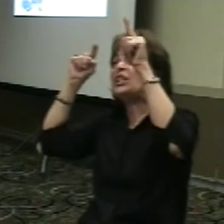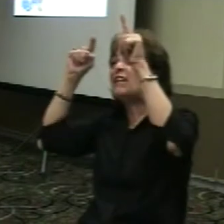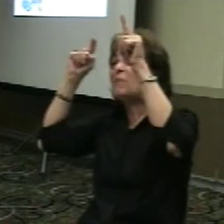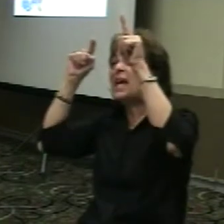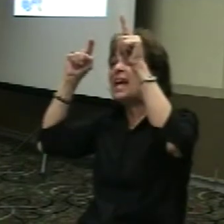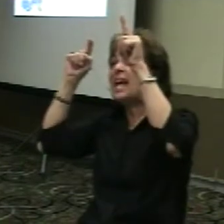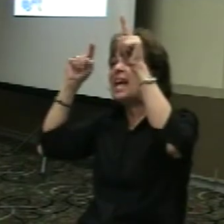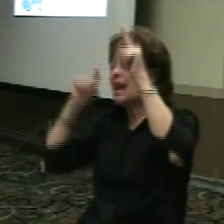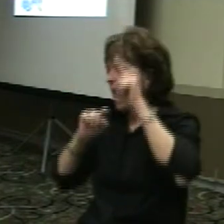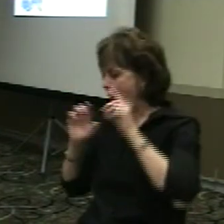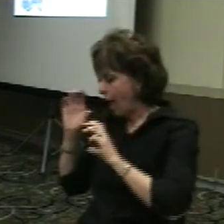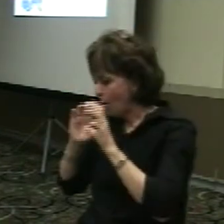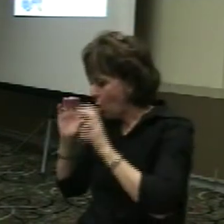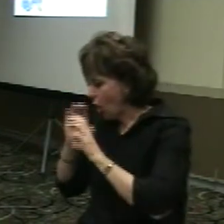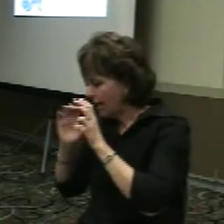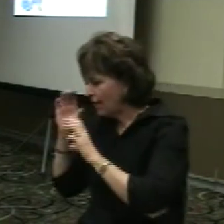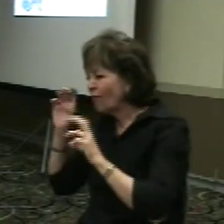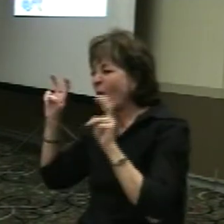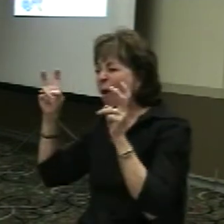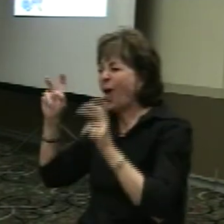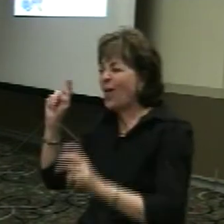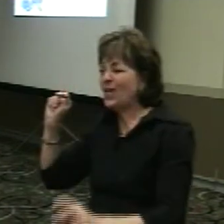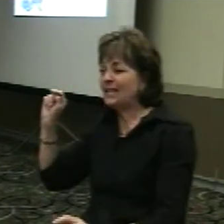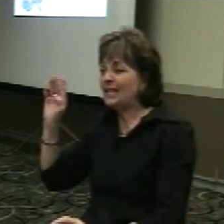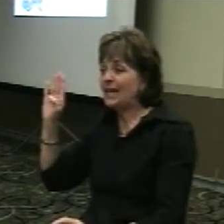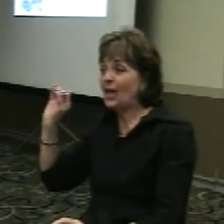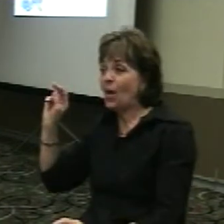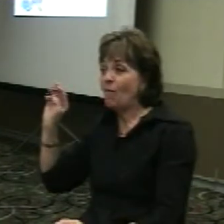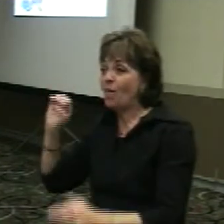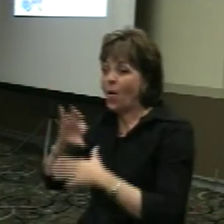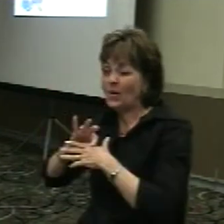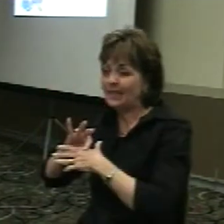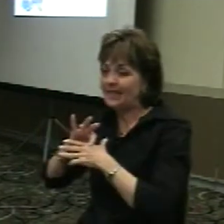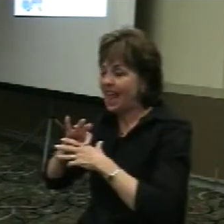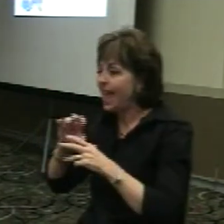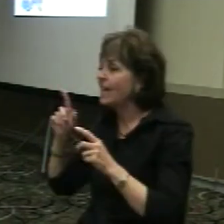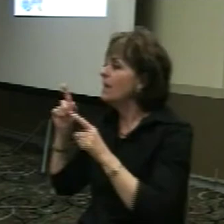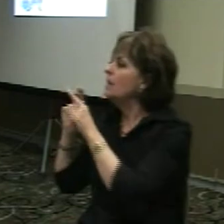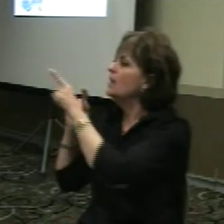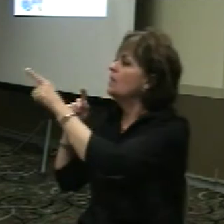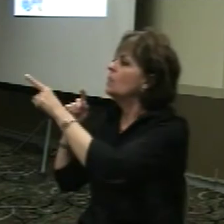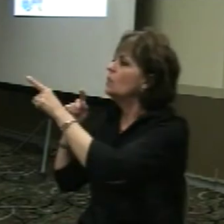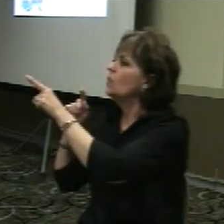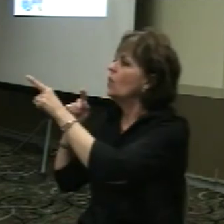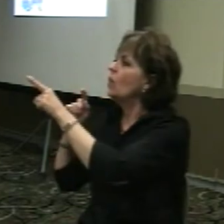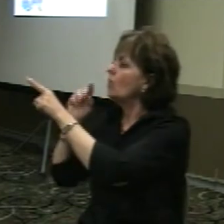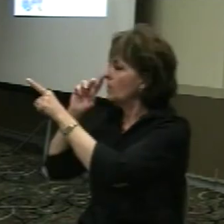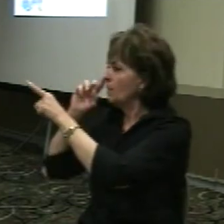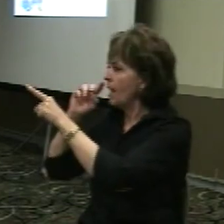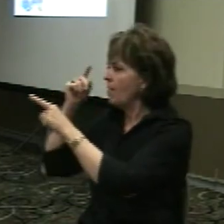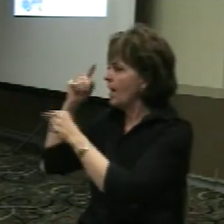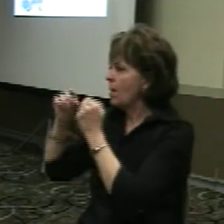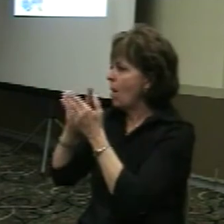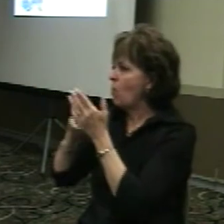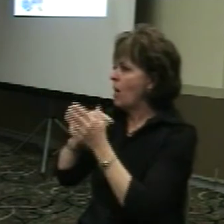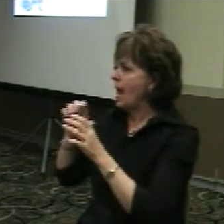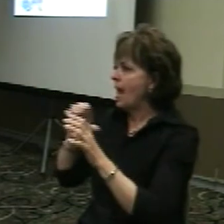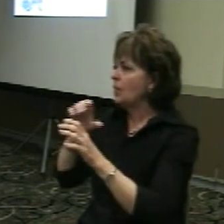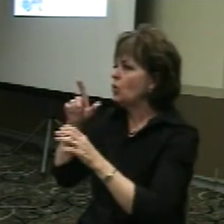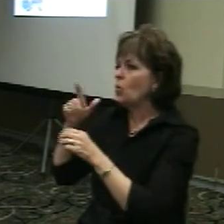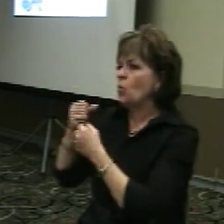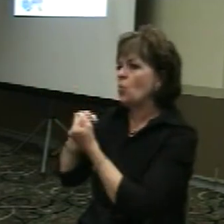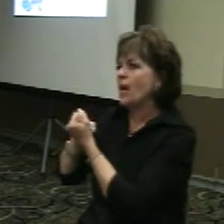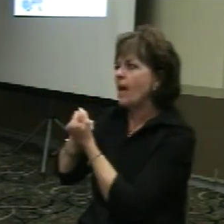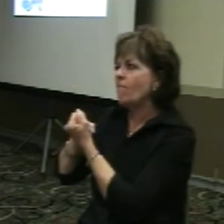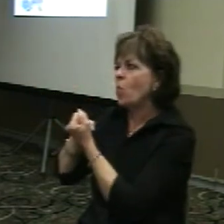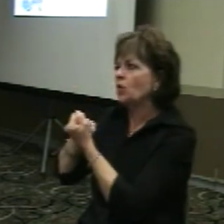T-bone steak, right? I'm down here, okay? Guys, anxiety is so high, no matter if you give him a